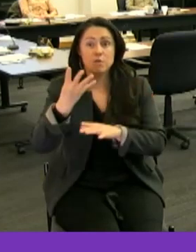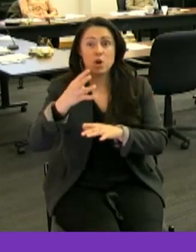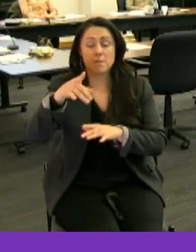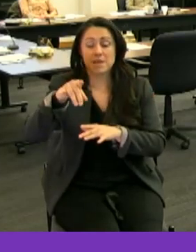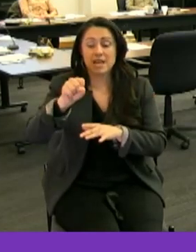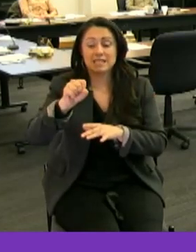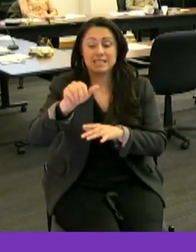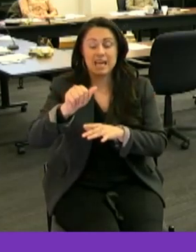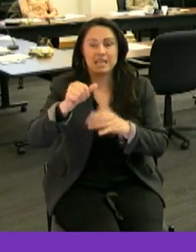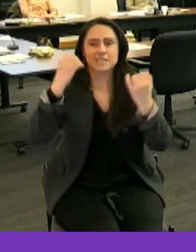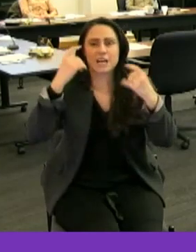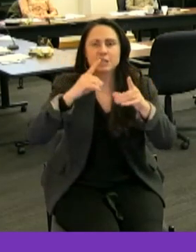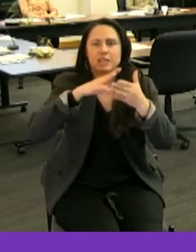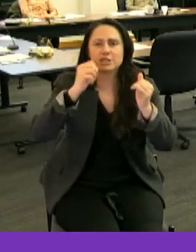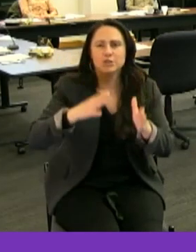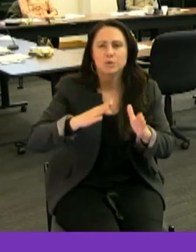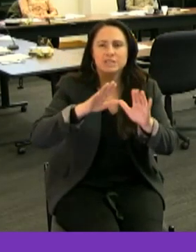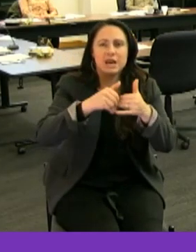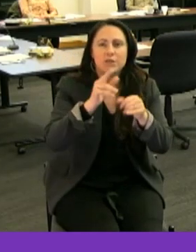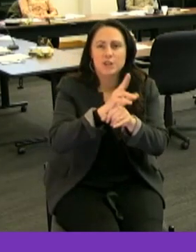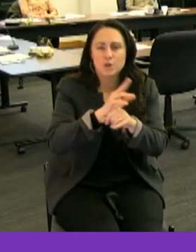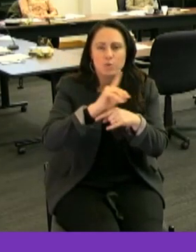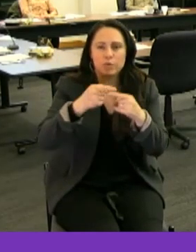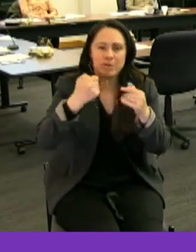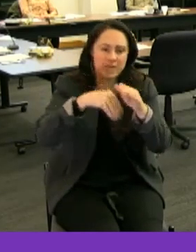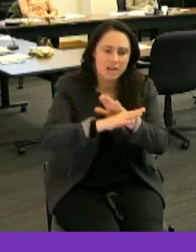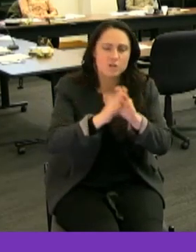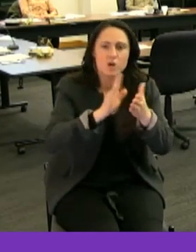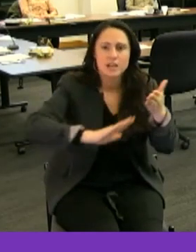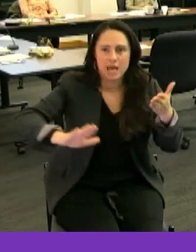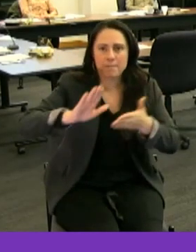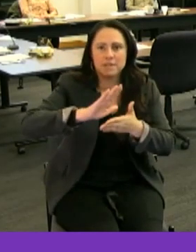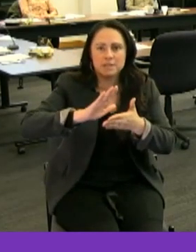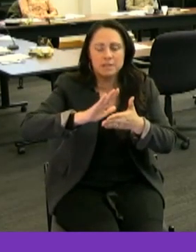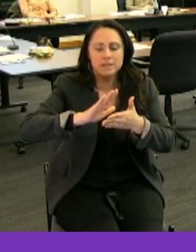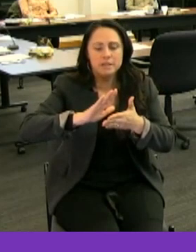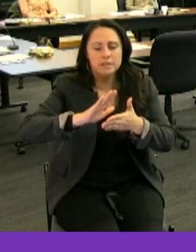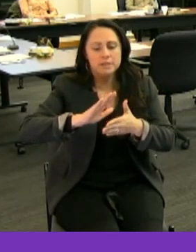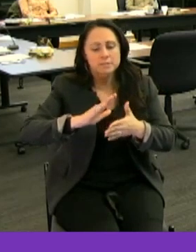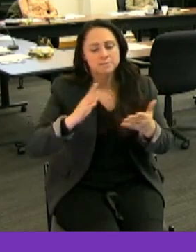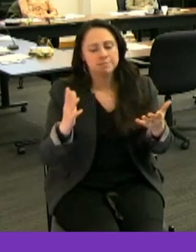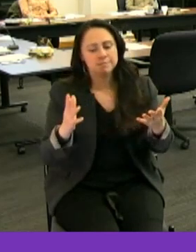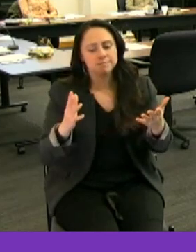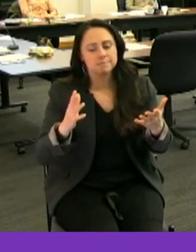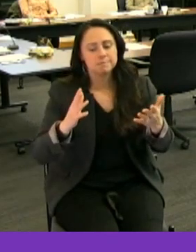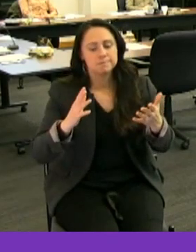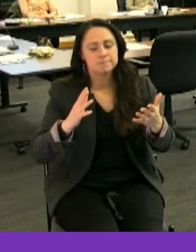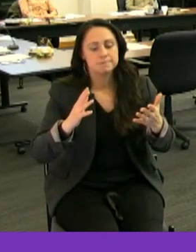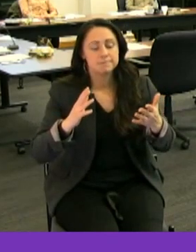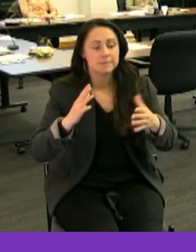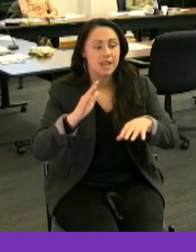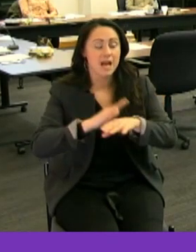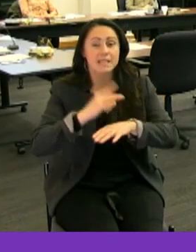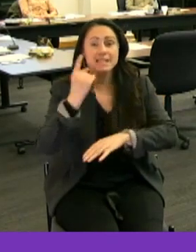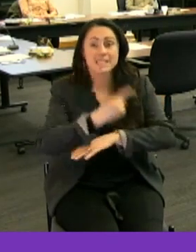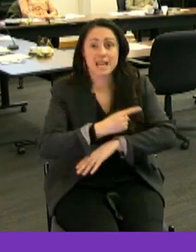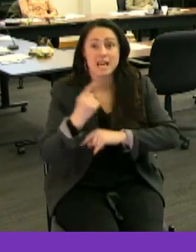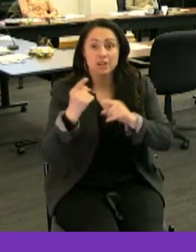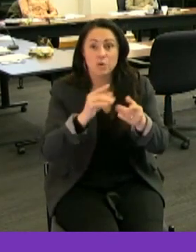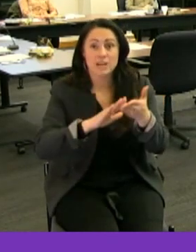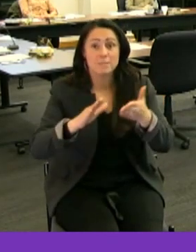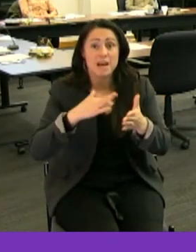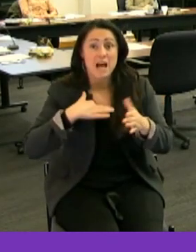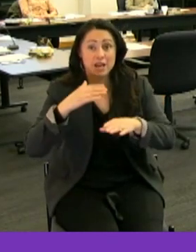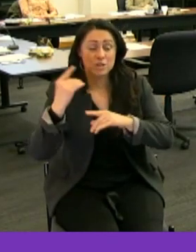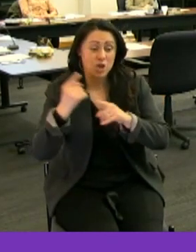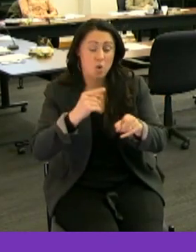to educate students on how to use the Cleared For system when they enter campus. And you know, and on a daily, I go into campus. Like I said, I'm on campus